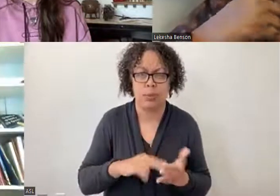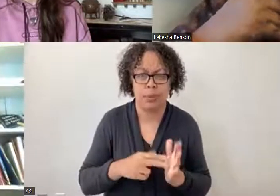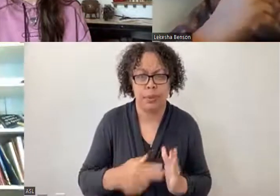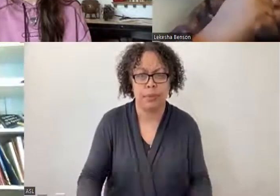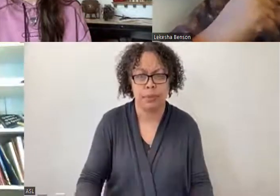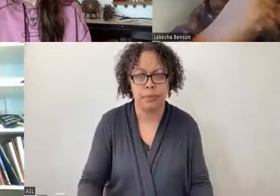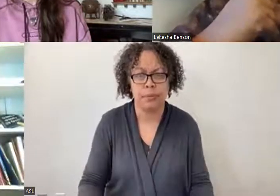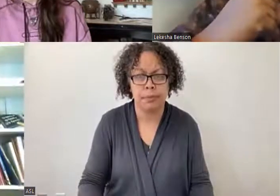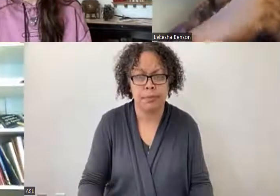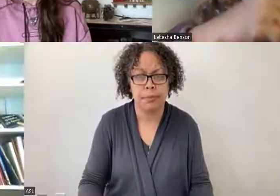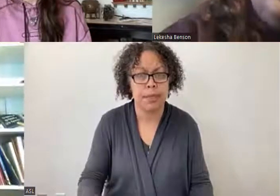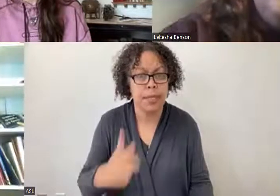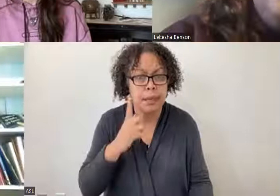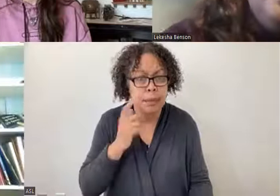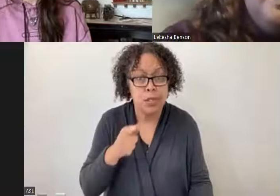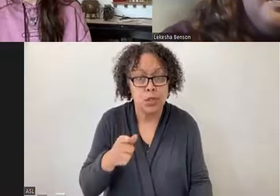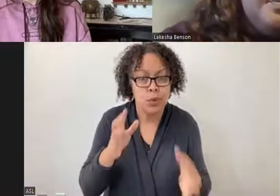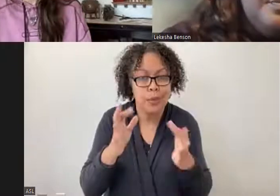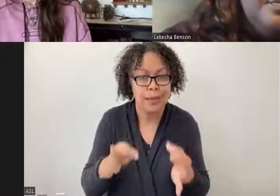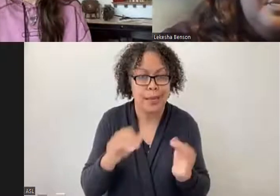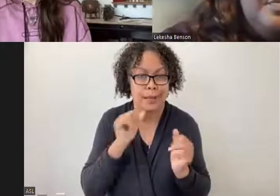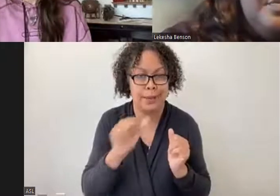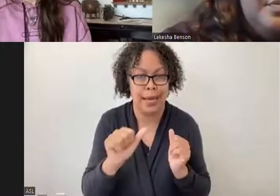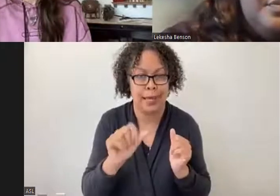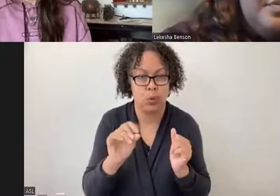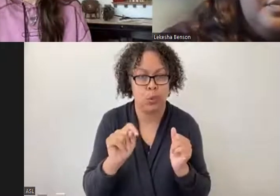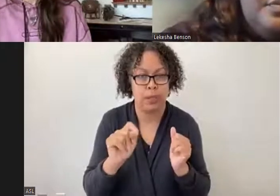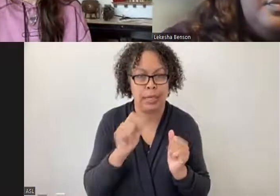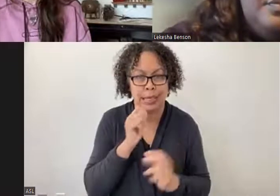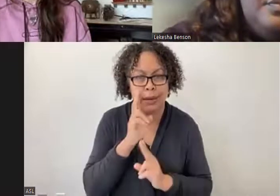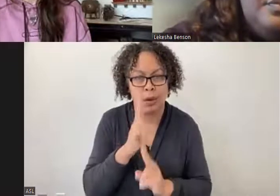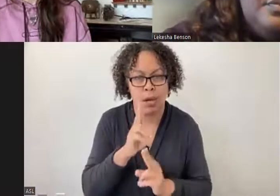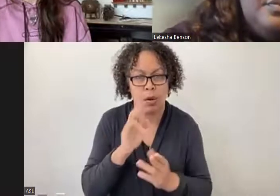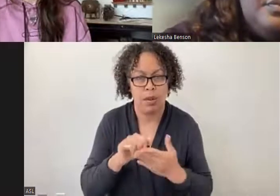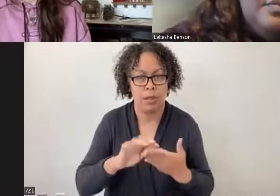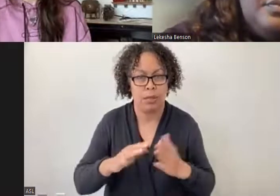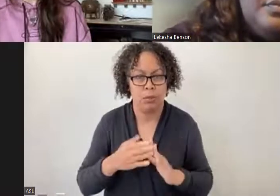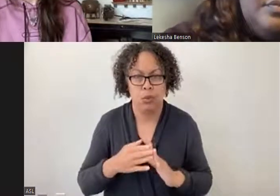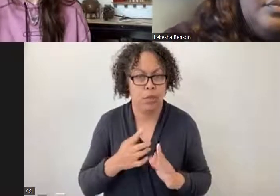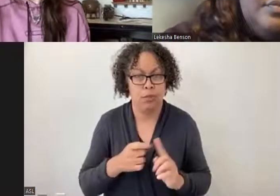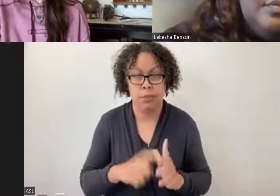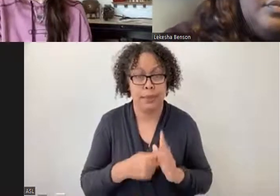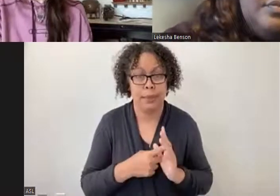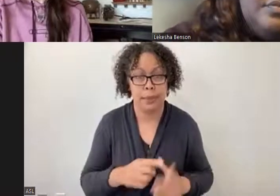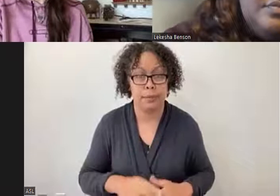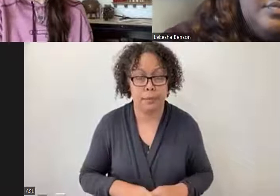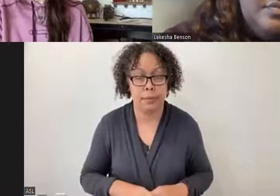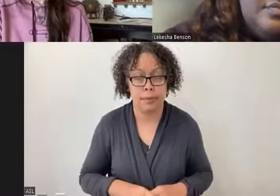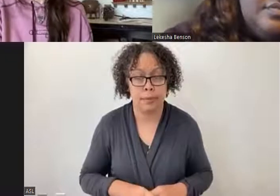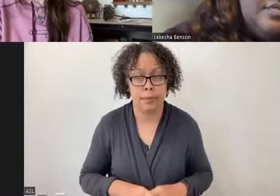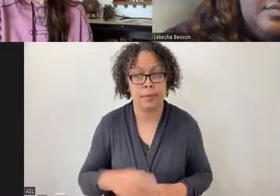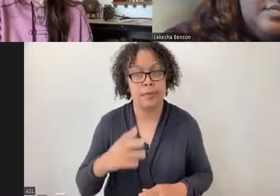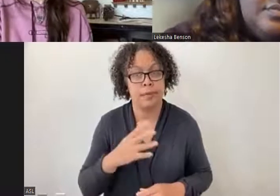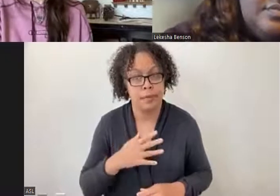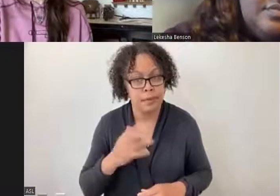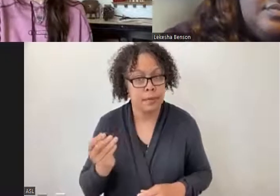because you're not doing something to honor that community right off the top. And then, as